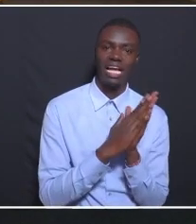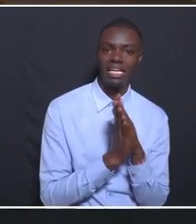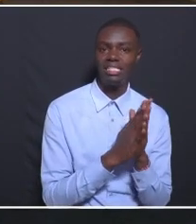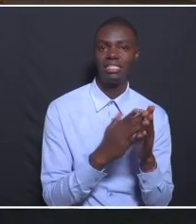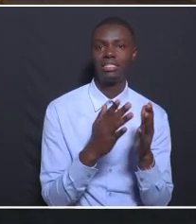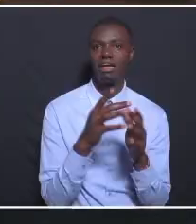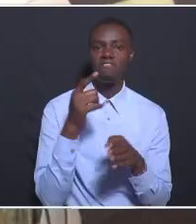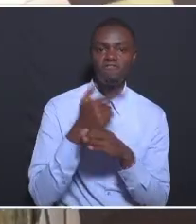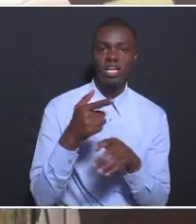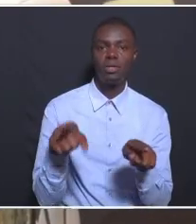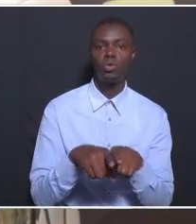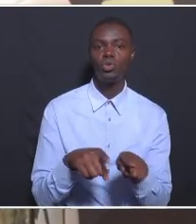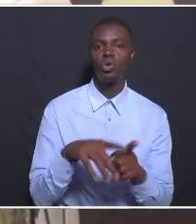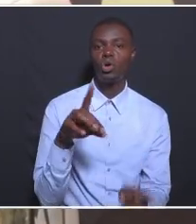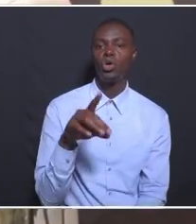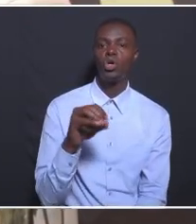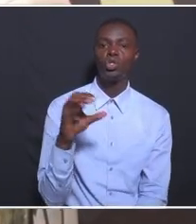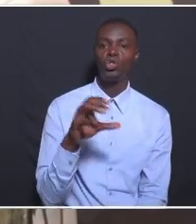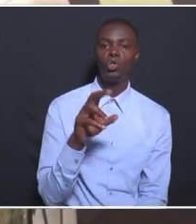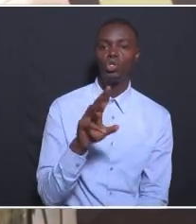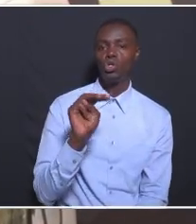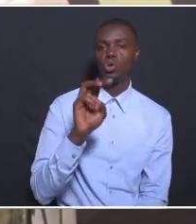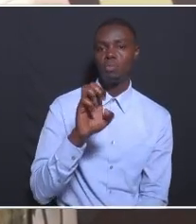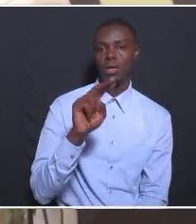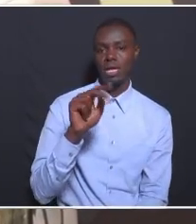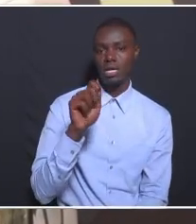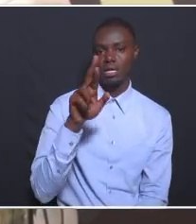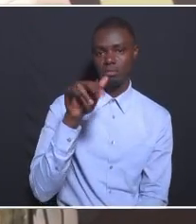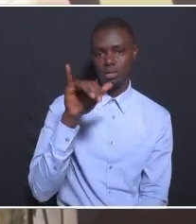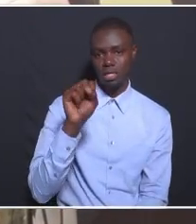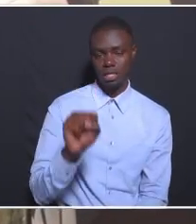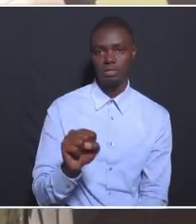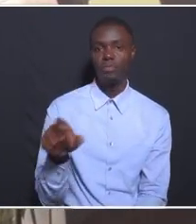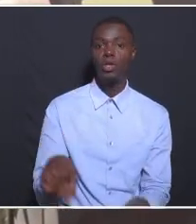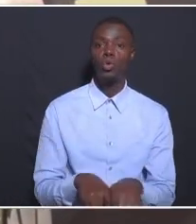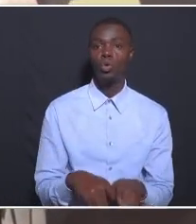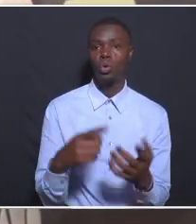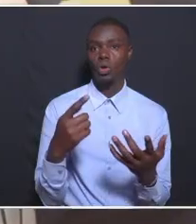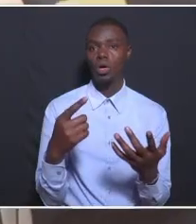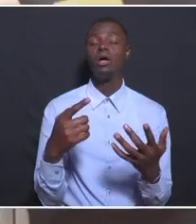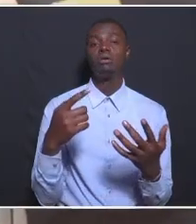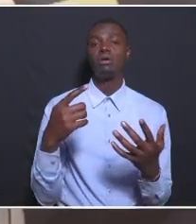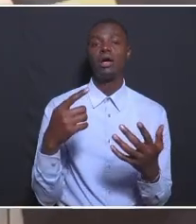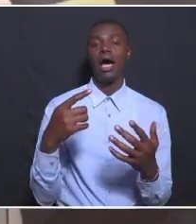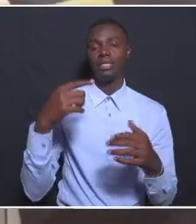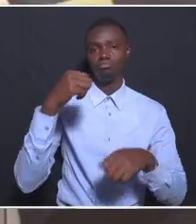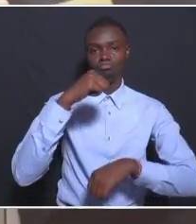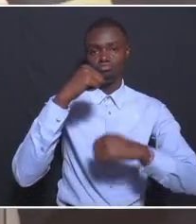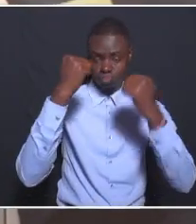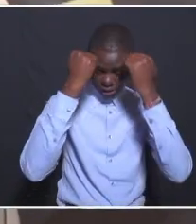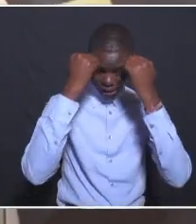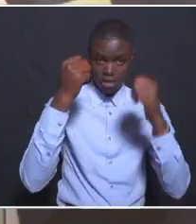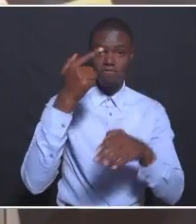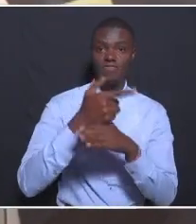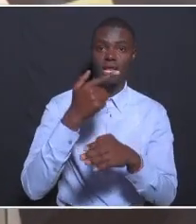also documentaries. And I'm also an alumni of the Film Academy Baden-Württemberg, which